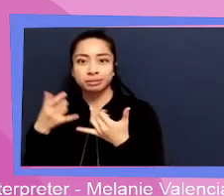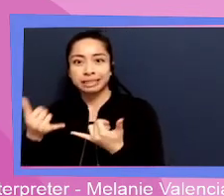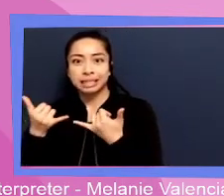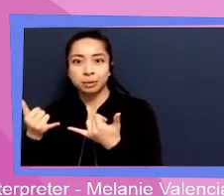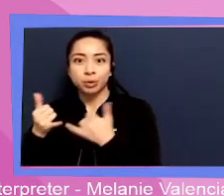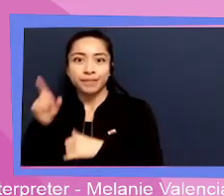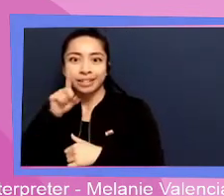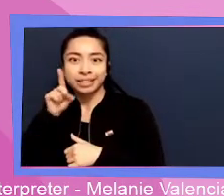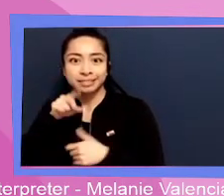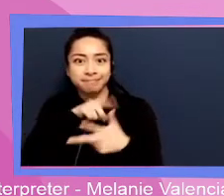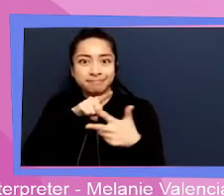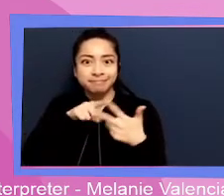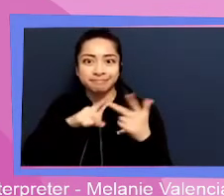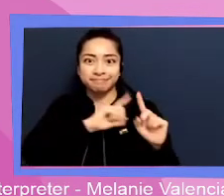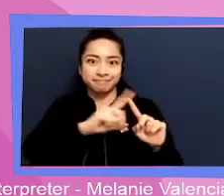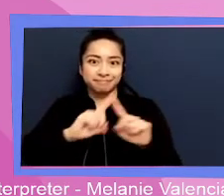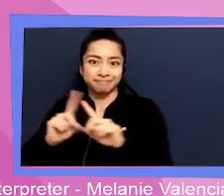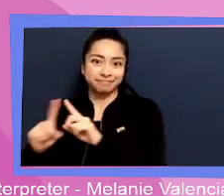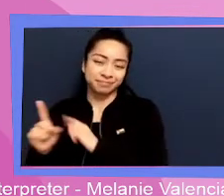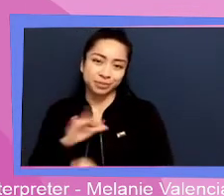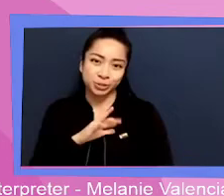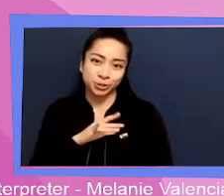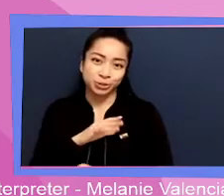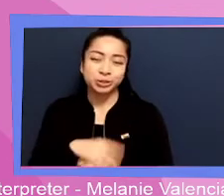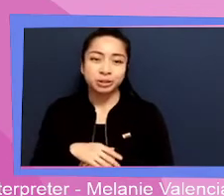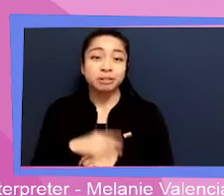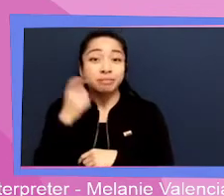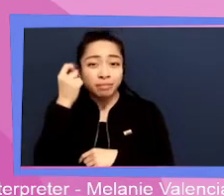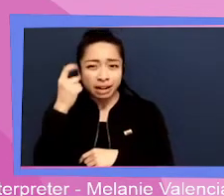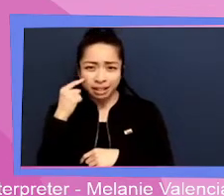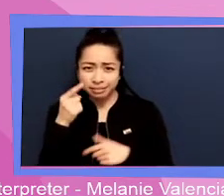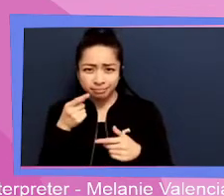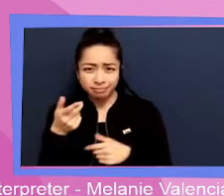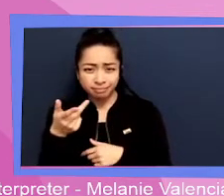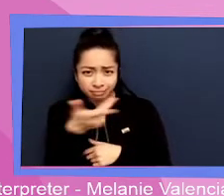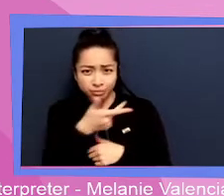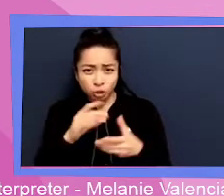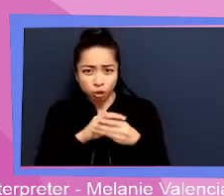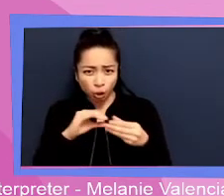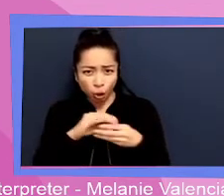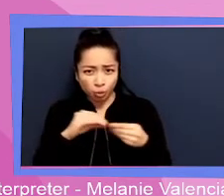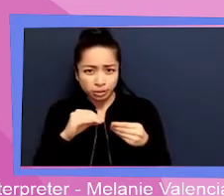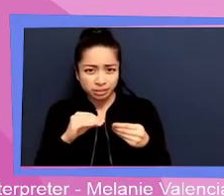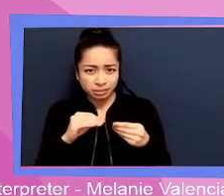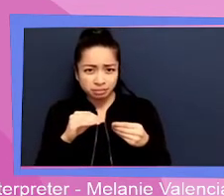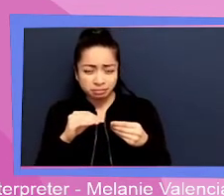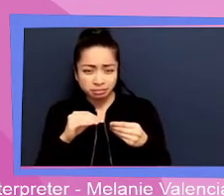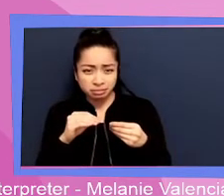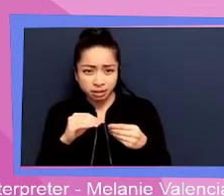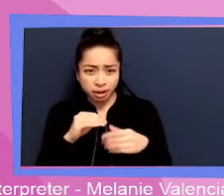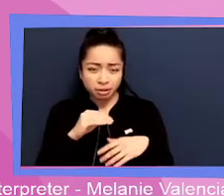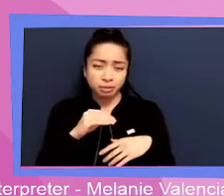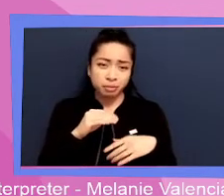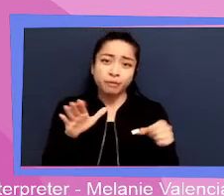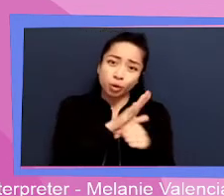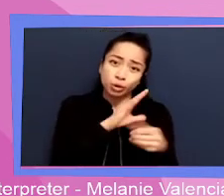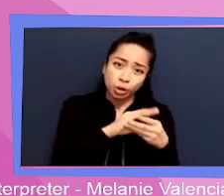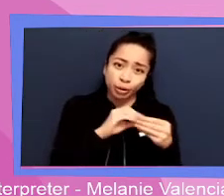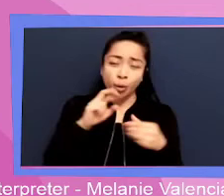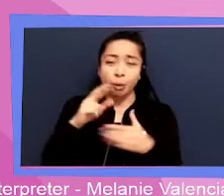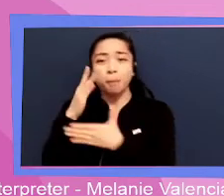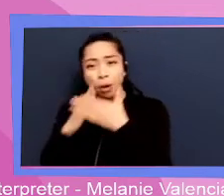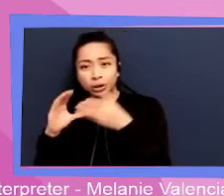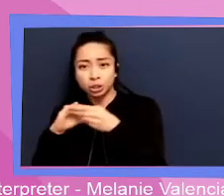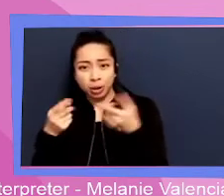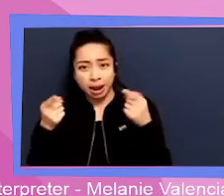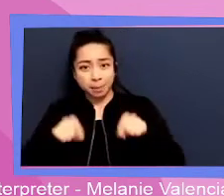But all of your books are at least partially set in Vancouver. And since this is a Vancouver pop-up pride, I'd love to hear a